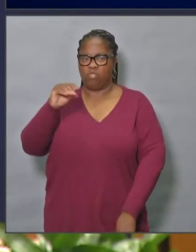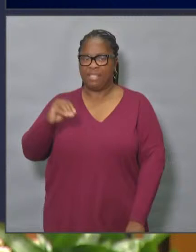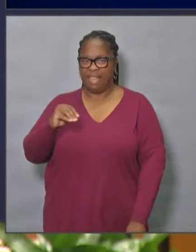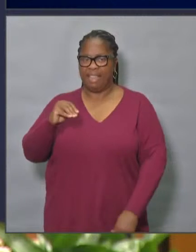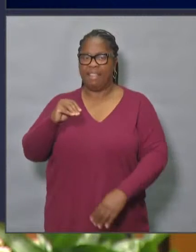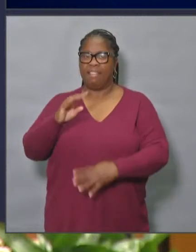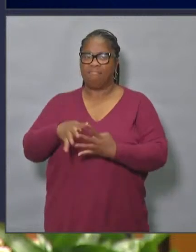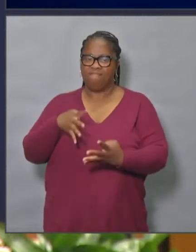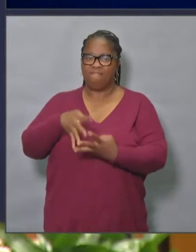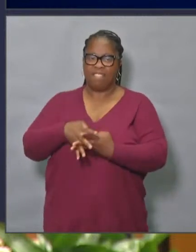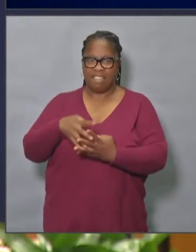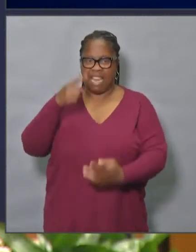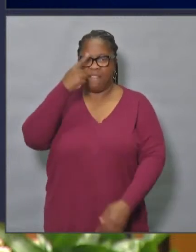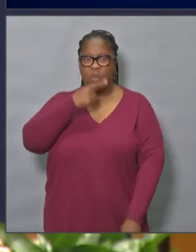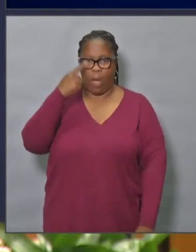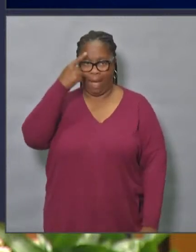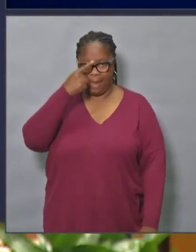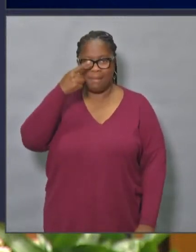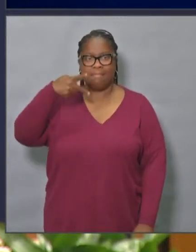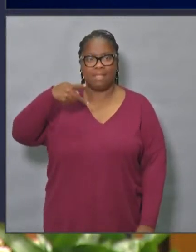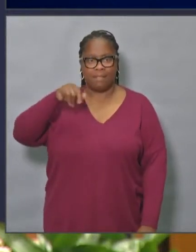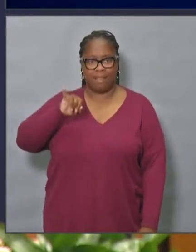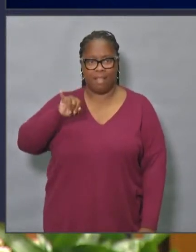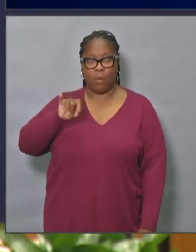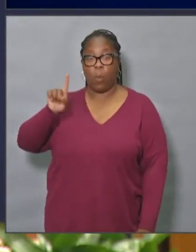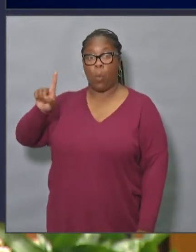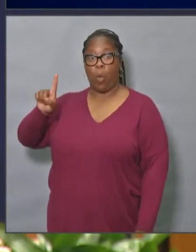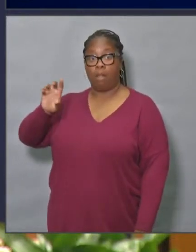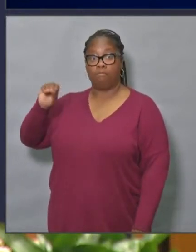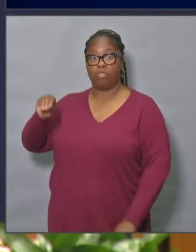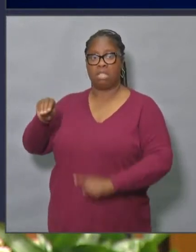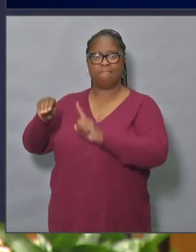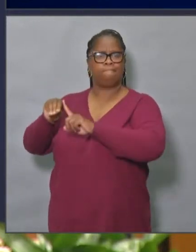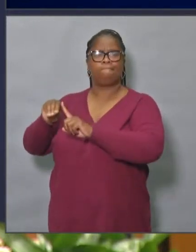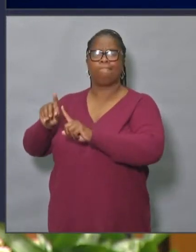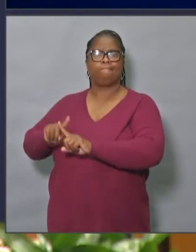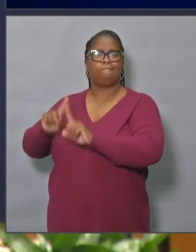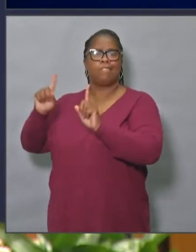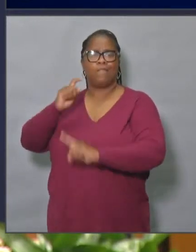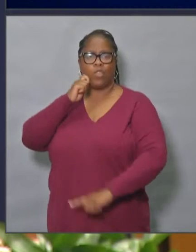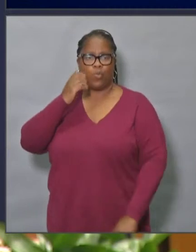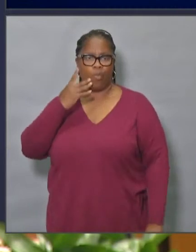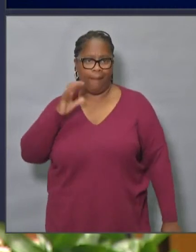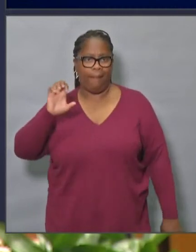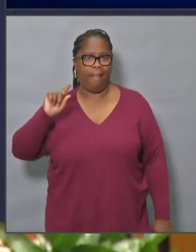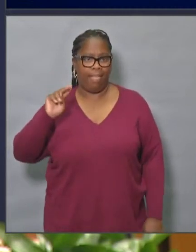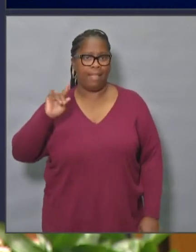Native Hawaiian or Pacific Islander, and 1% identified with another race or ethnicity.